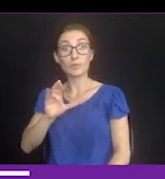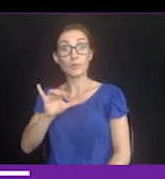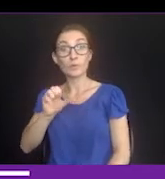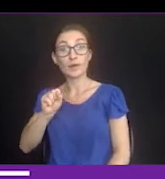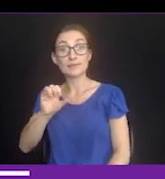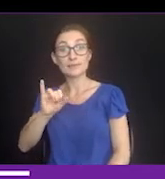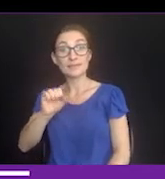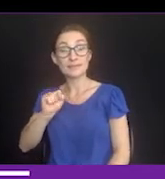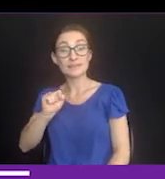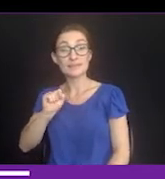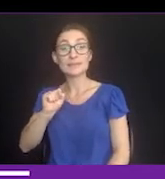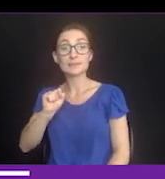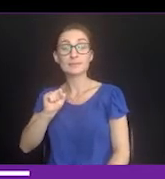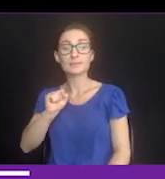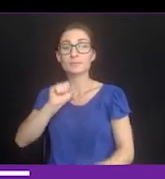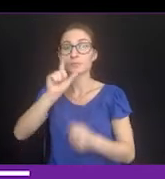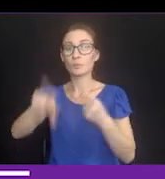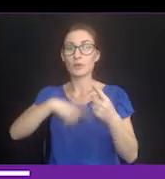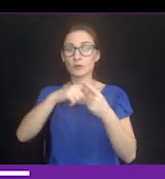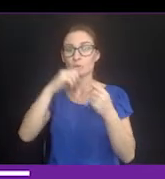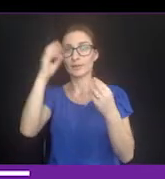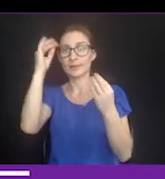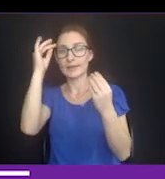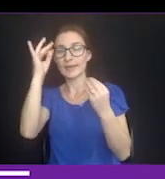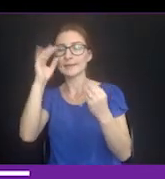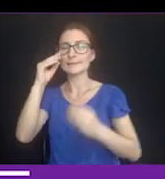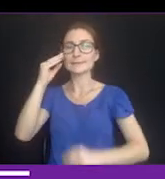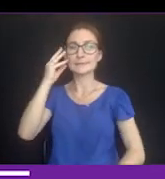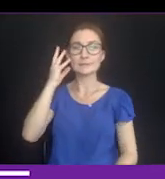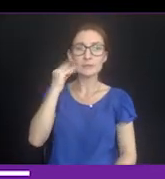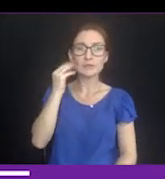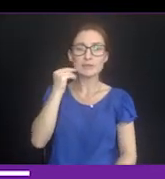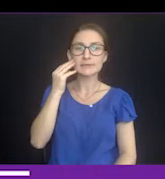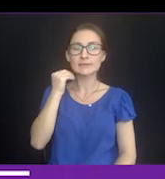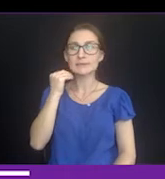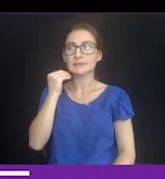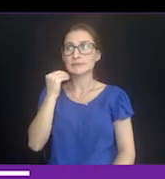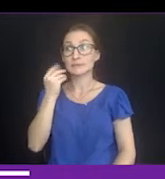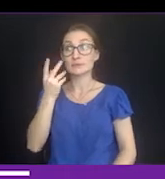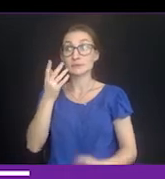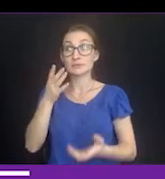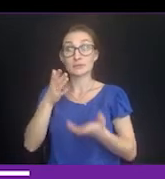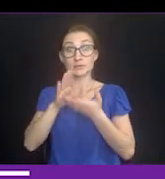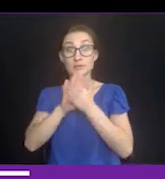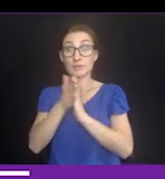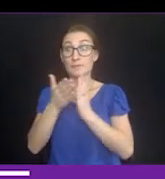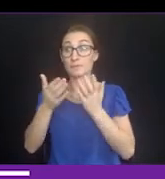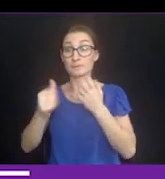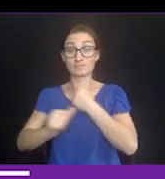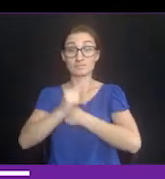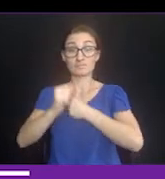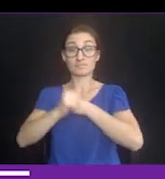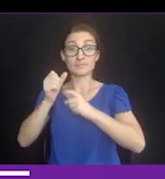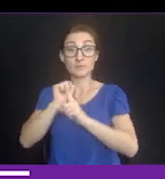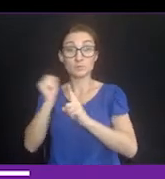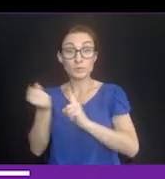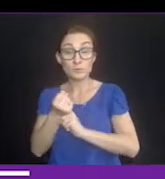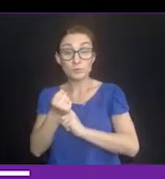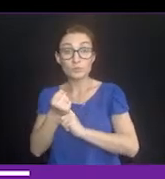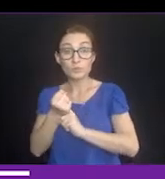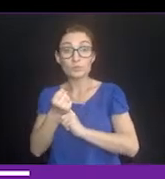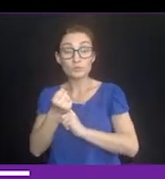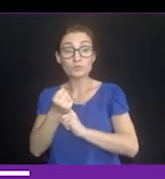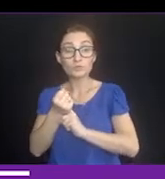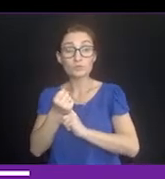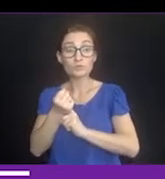so severely that you go into crisis, where you think and you experience things in